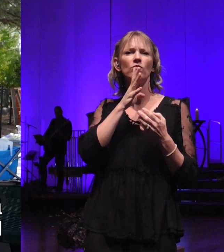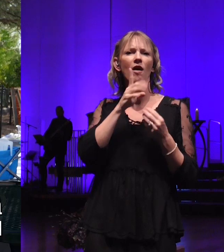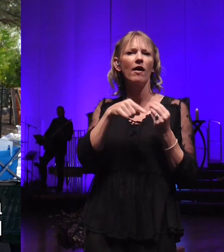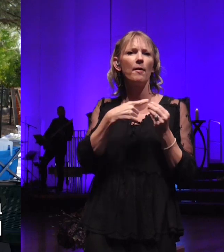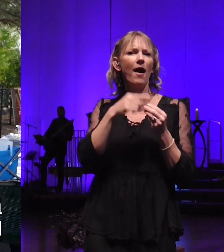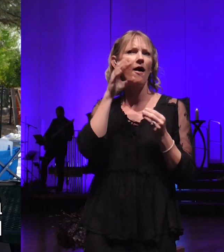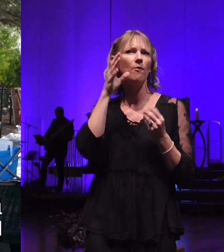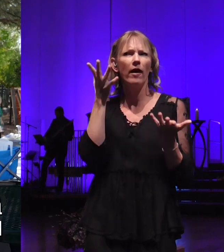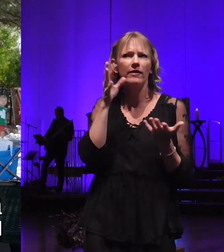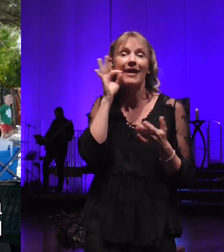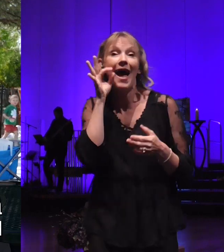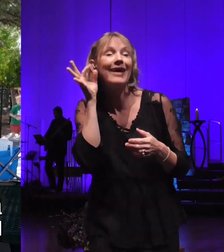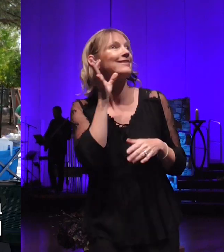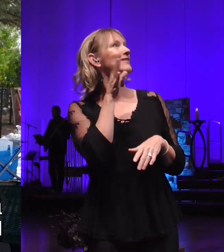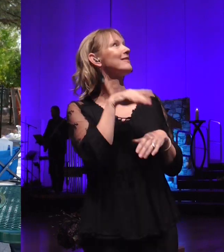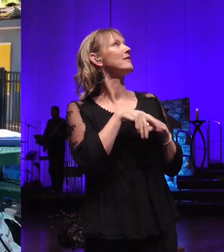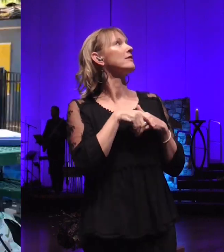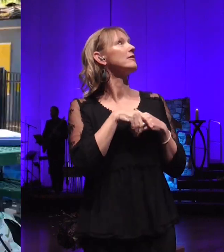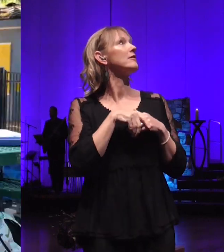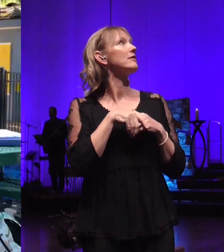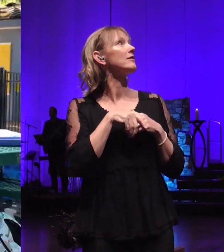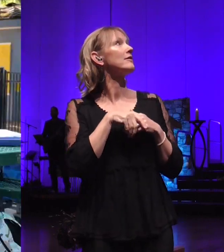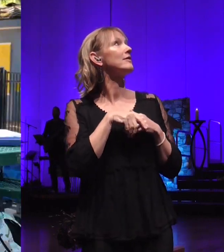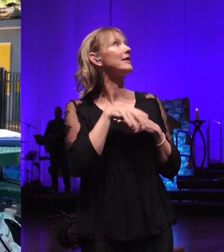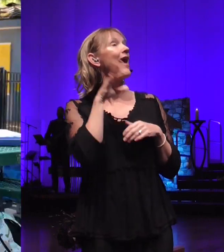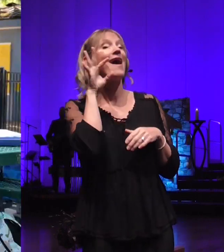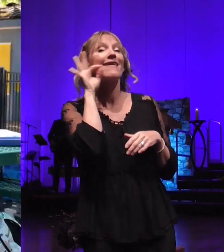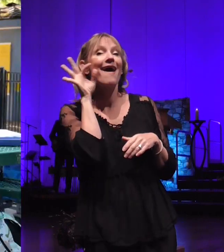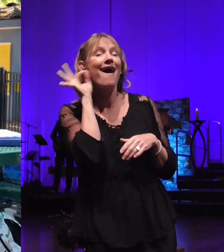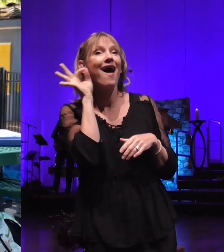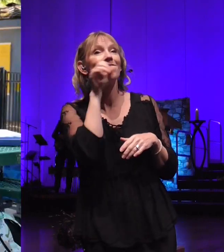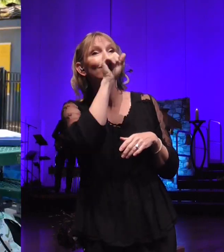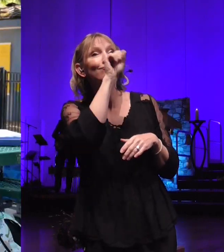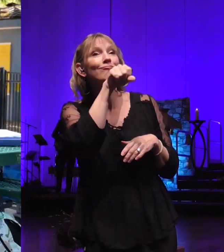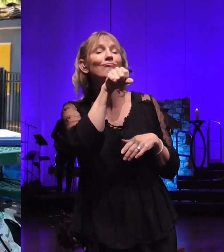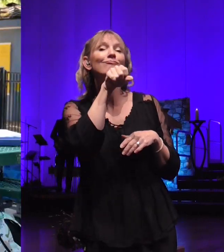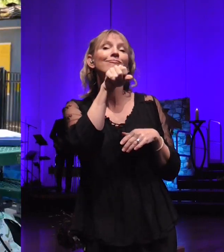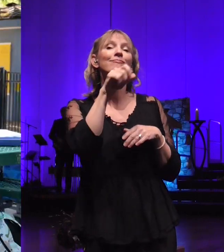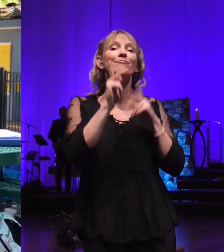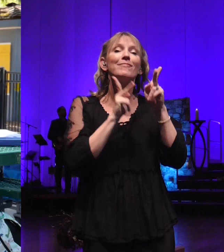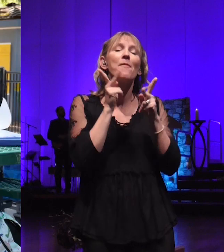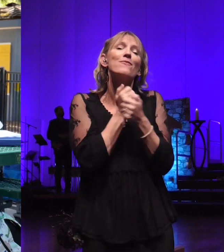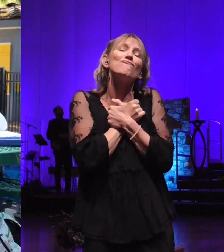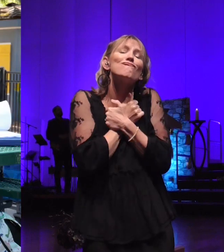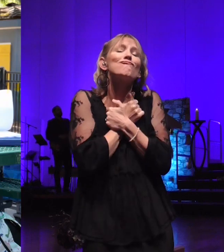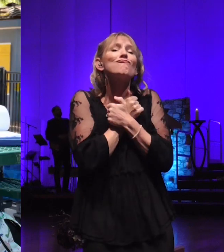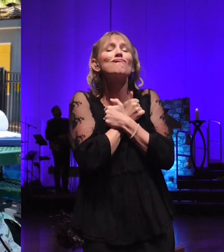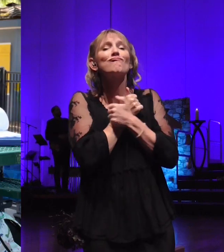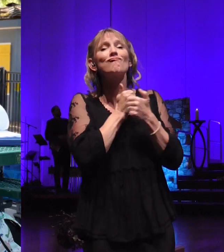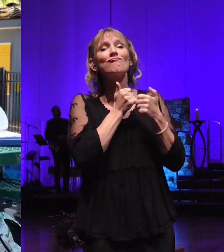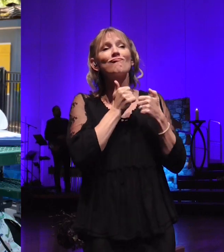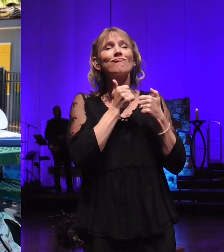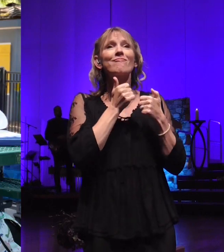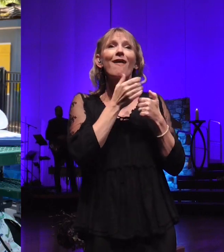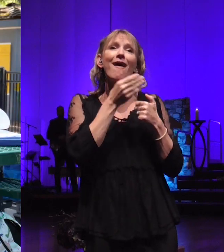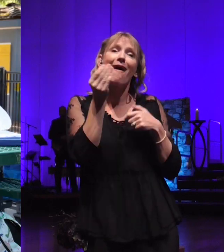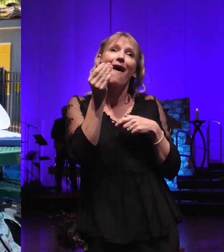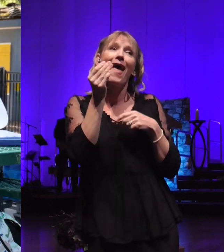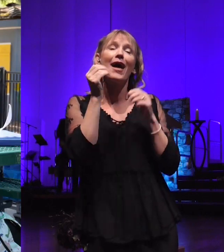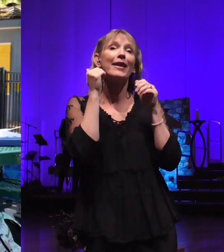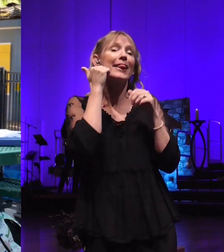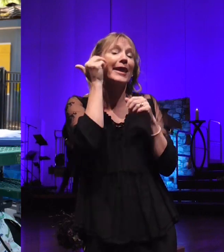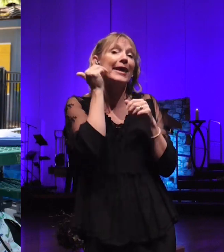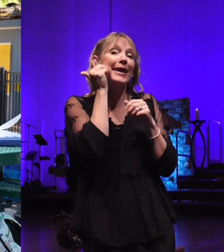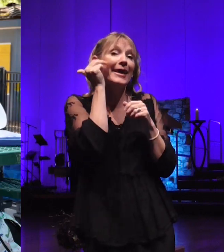Cats. Cats. Tell us about cats. Cats love snuggly people and licking